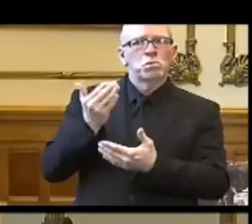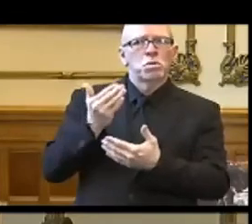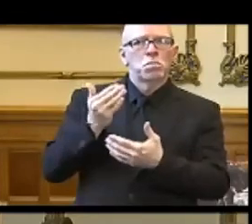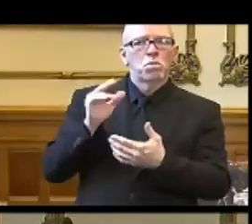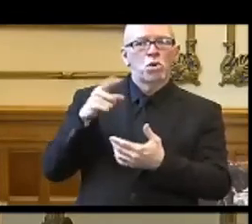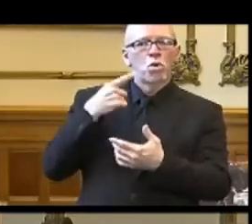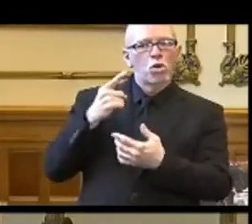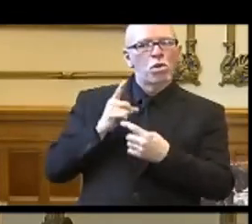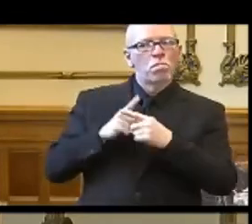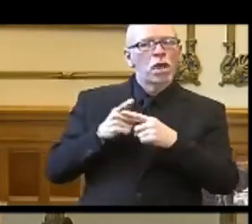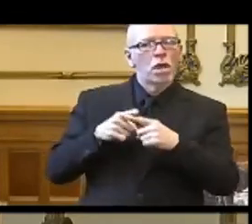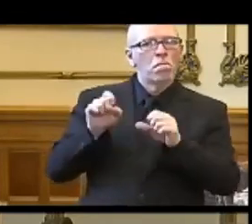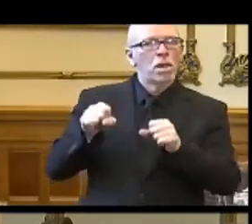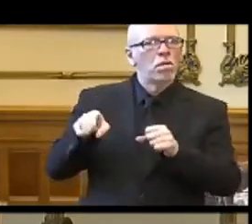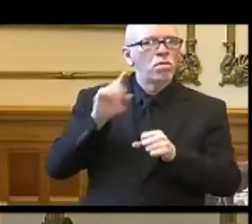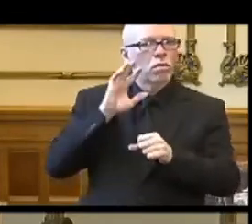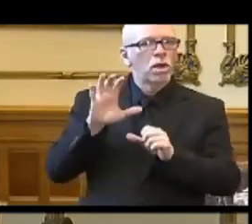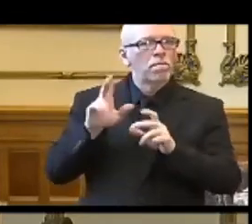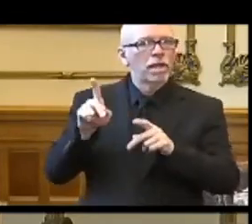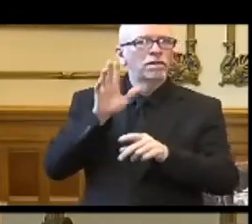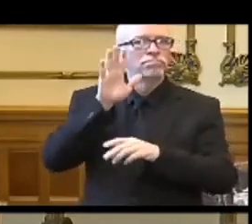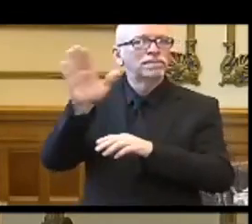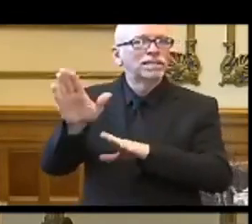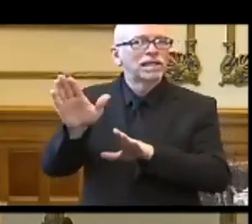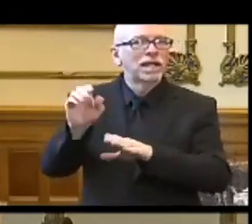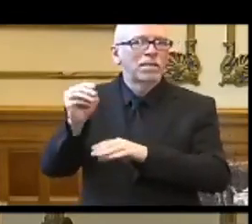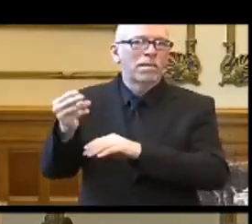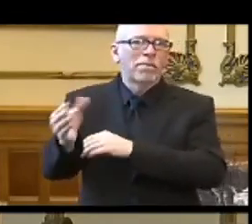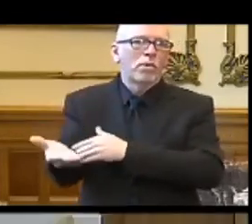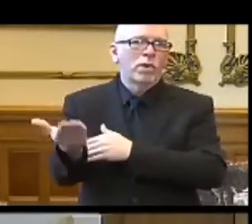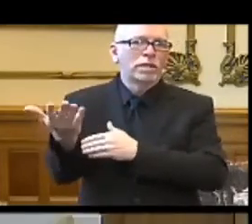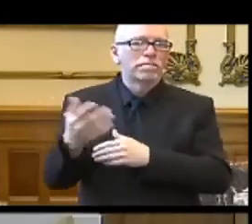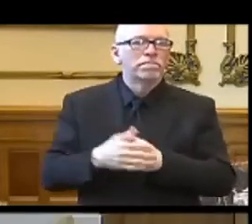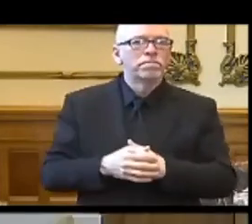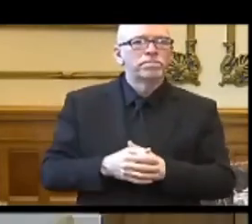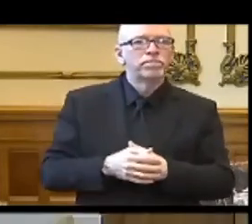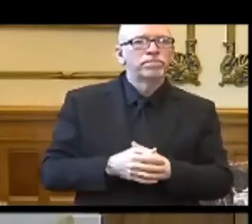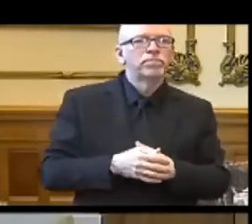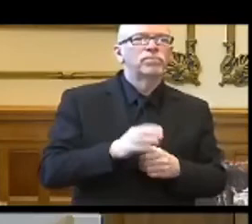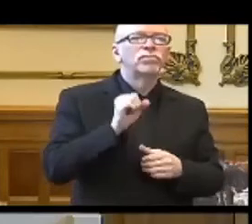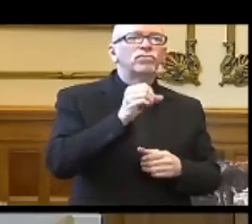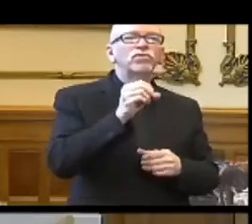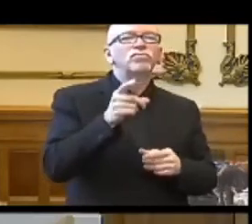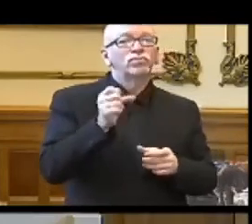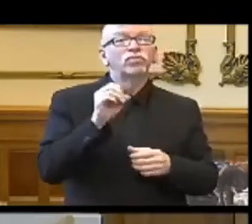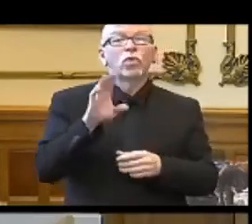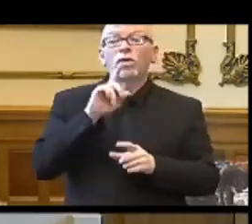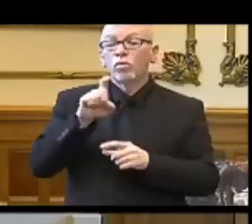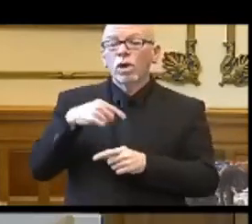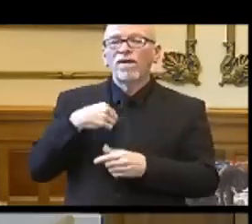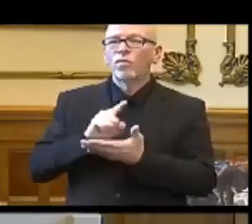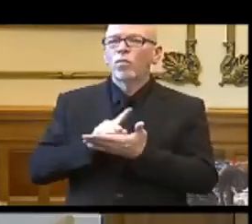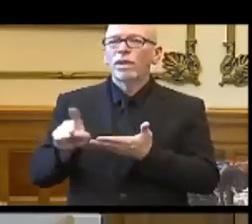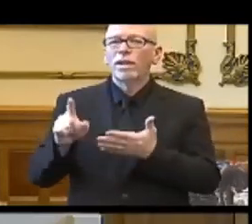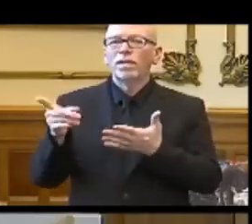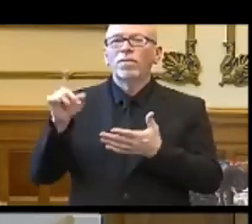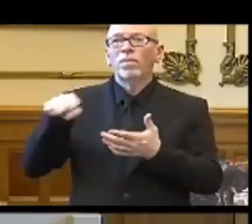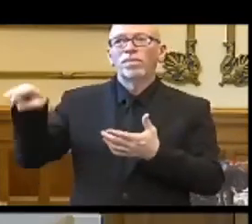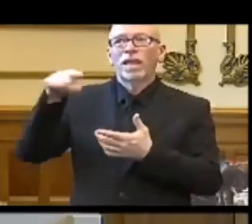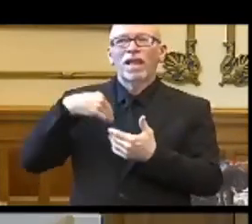to resume Sunday night, Monday morning. Yeah. So you have a week, Sherry, to answer your question. Those folks have a